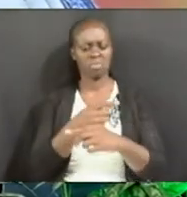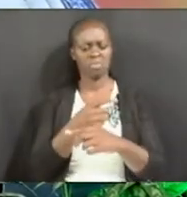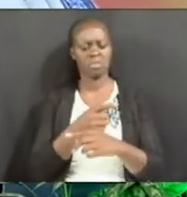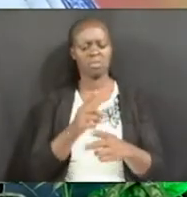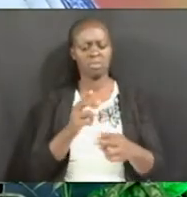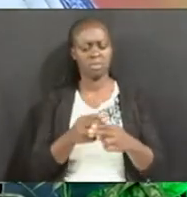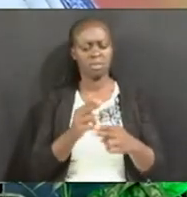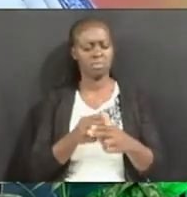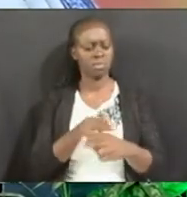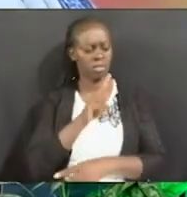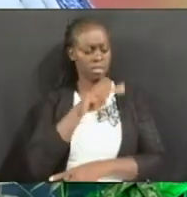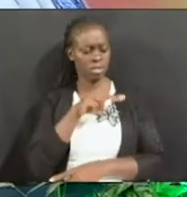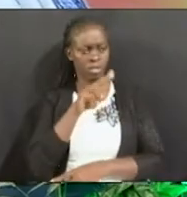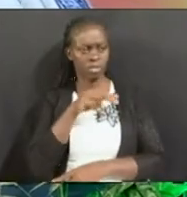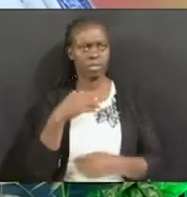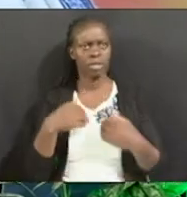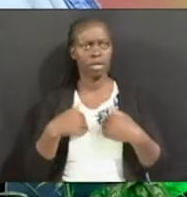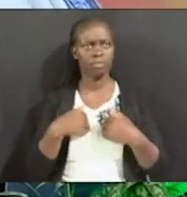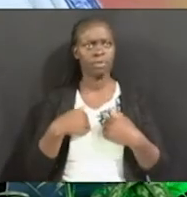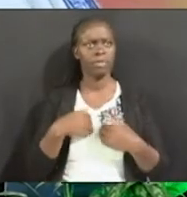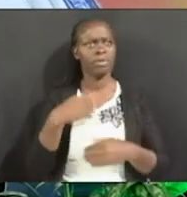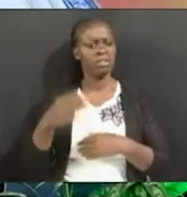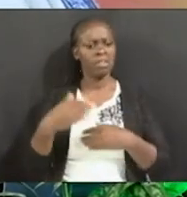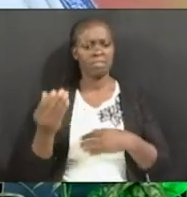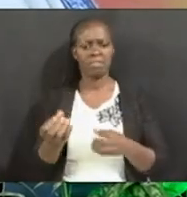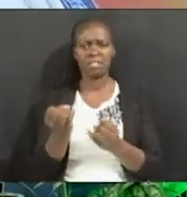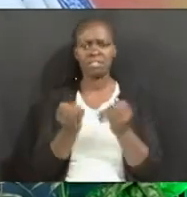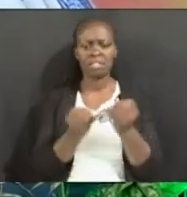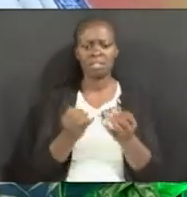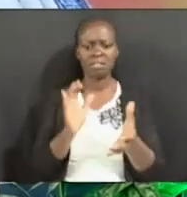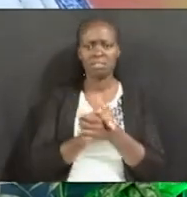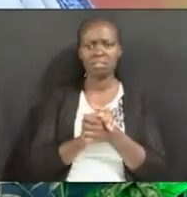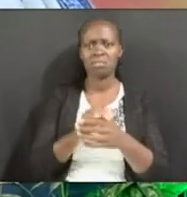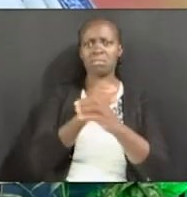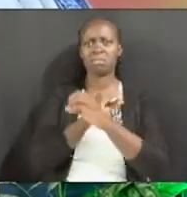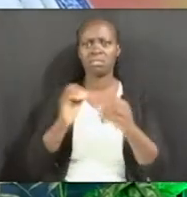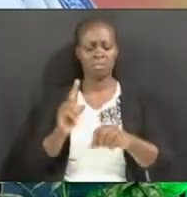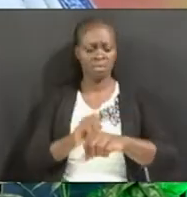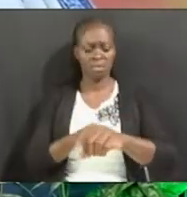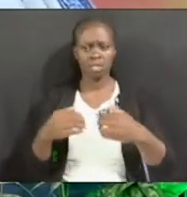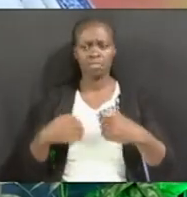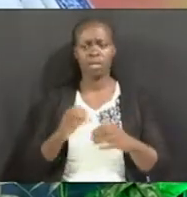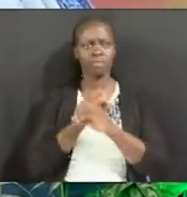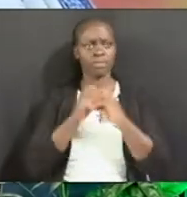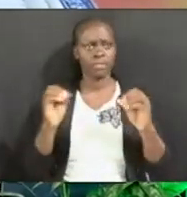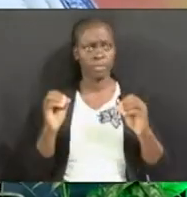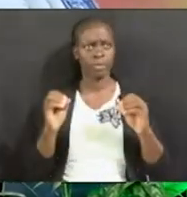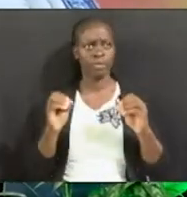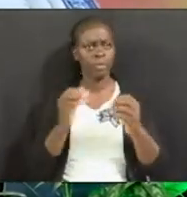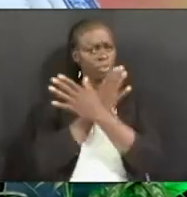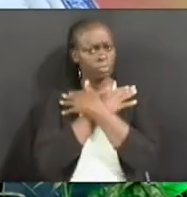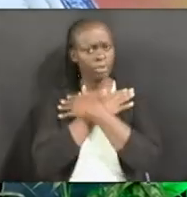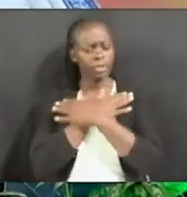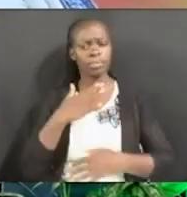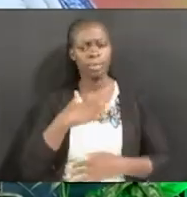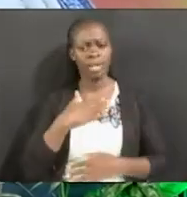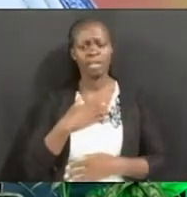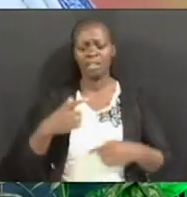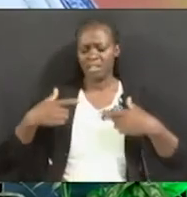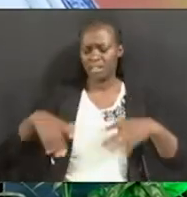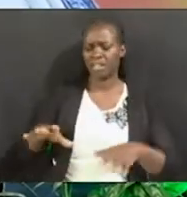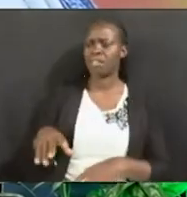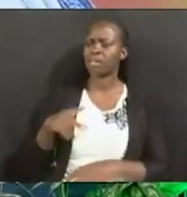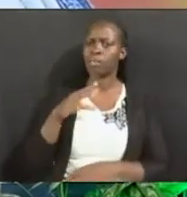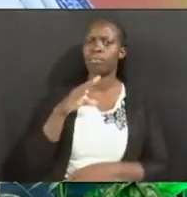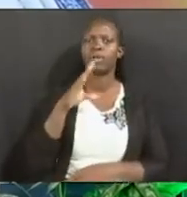when you come to this church, every Sabbath they don't greet you. They have no time for you. My friend, let them talk.